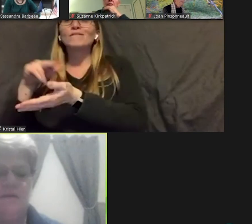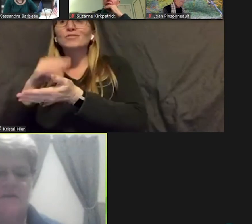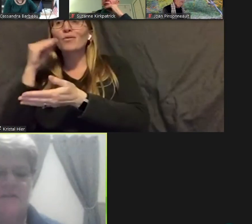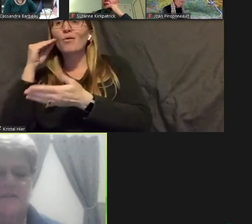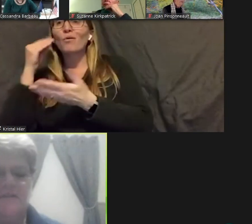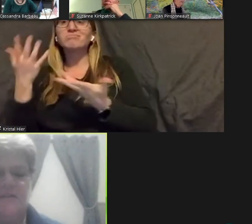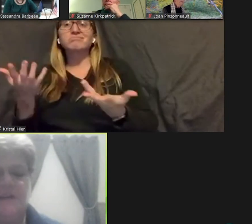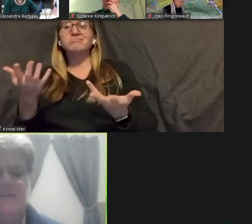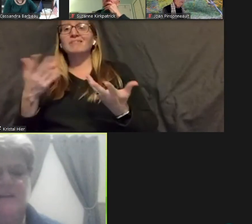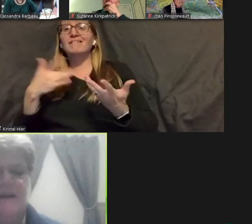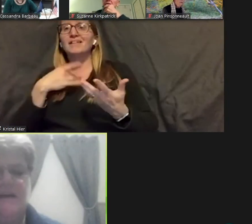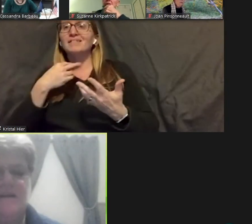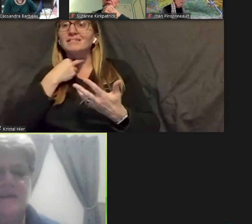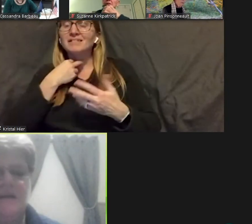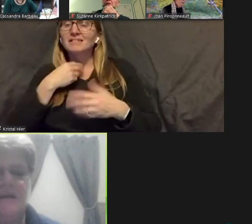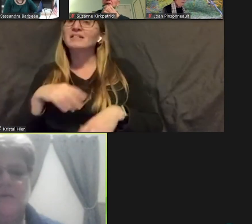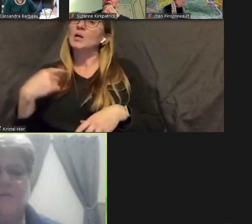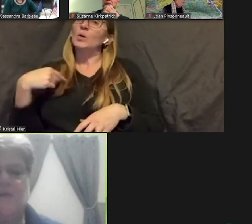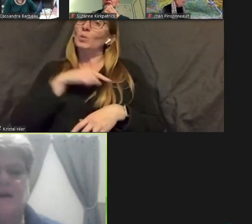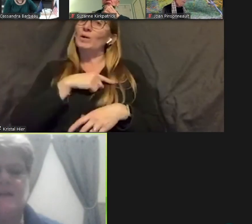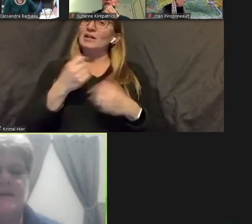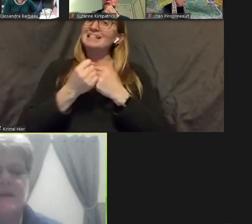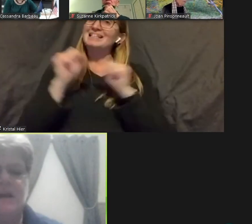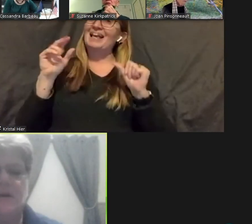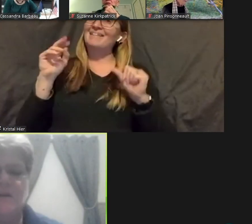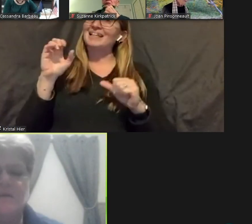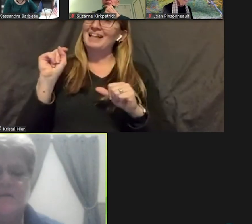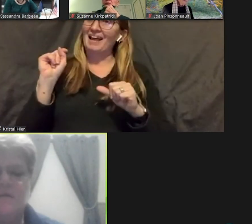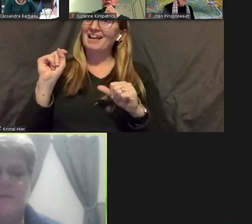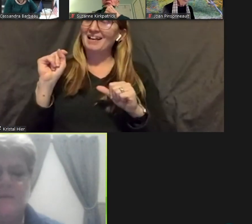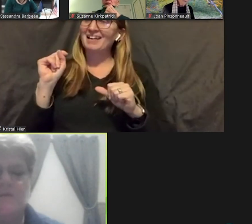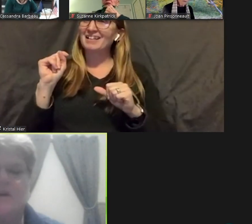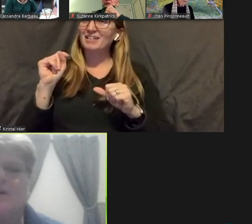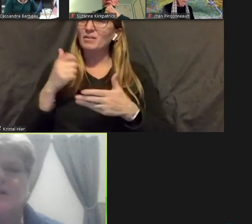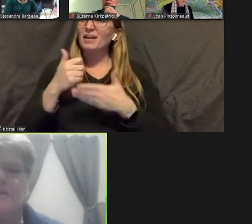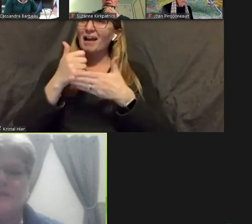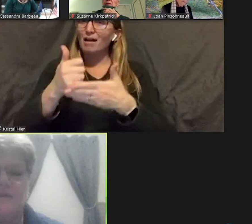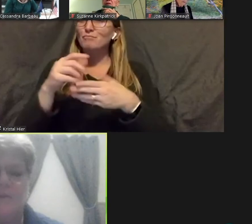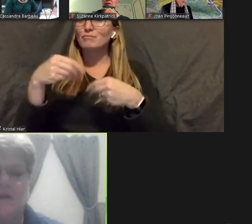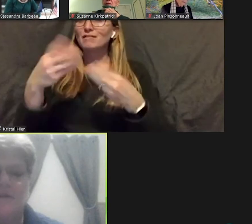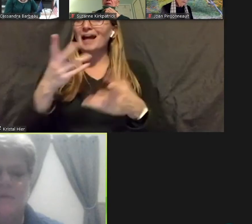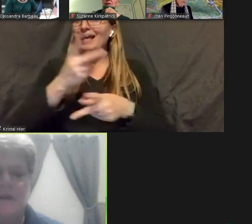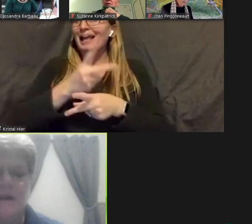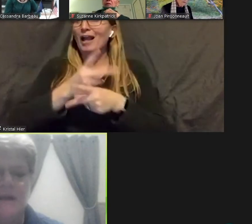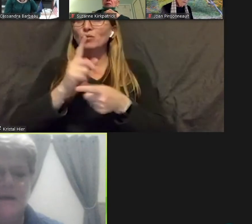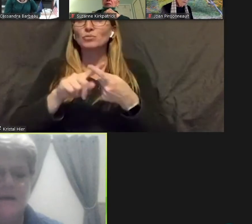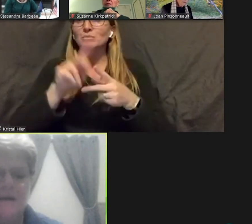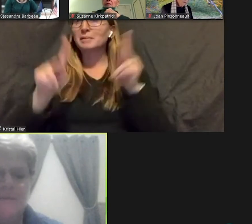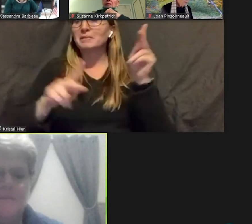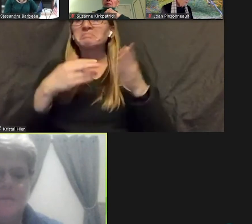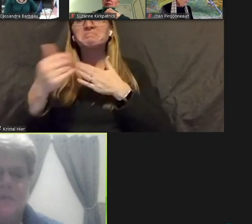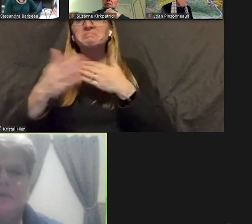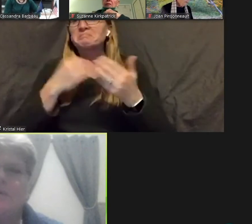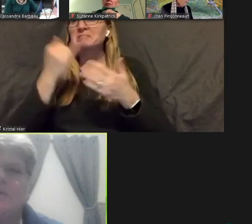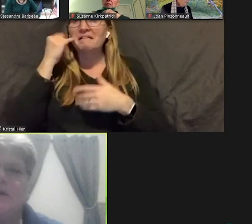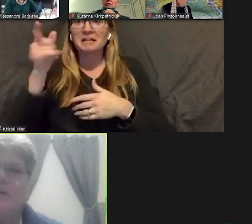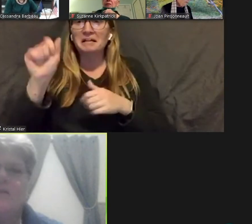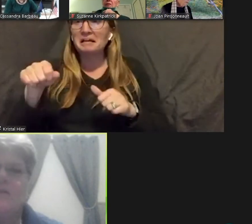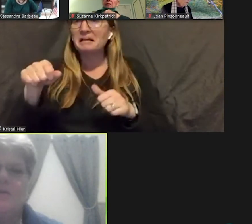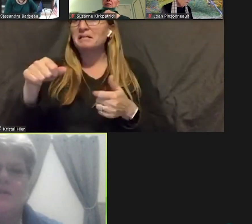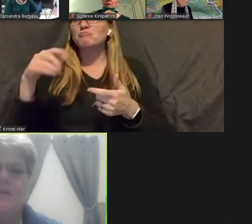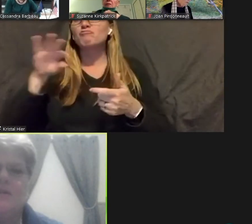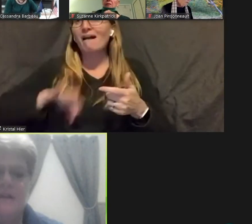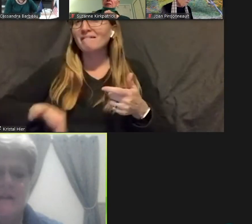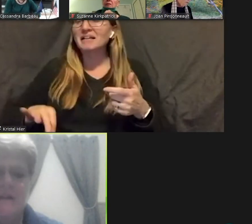We consider ourselves the safety net. We provide care to people regardless of profitability. We employ